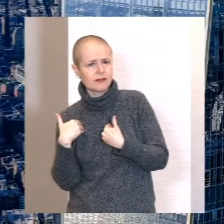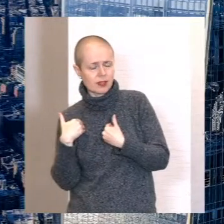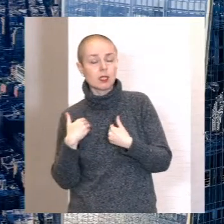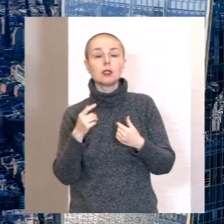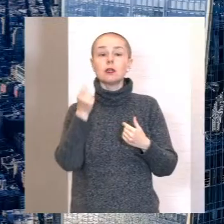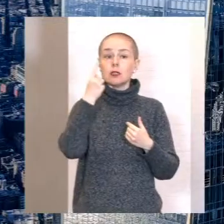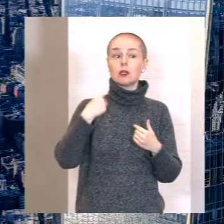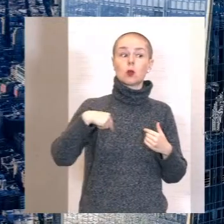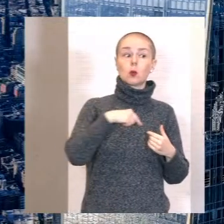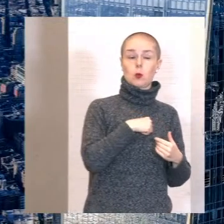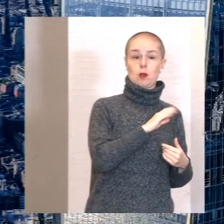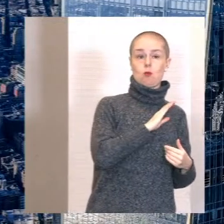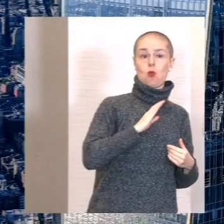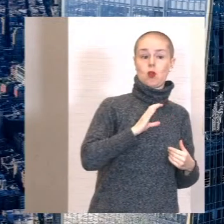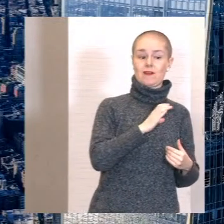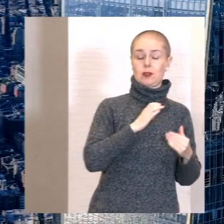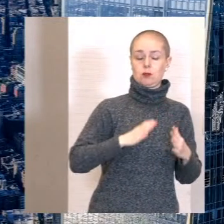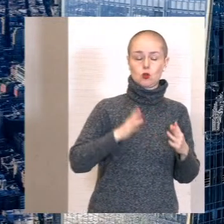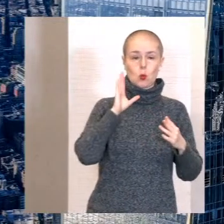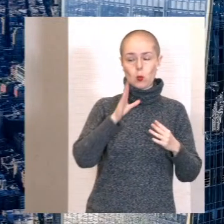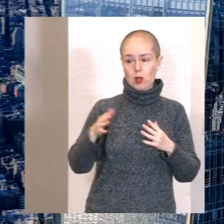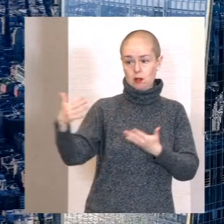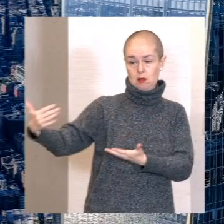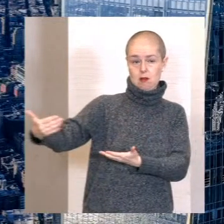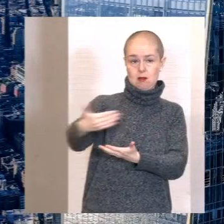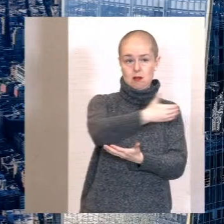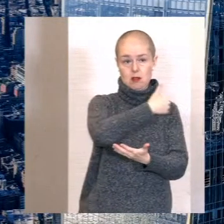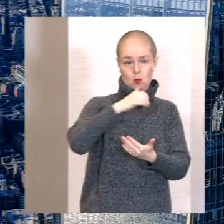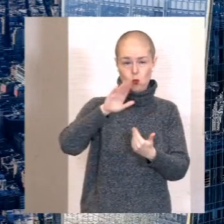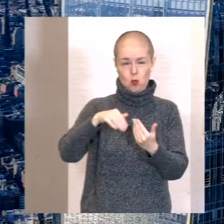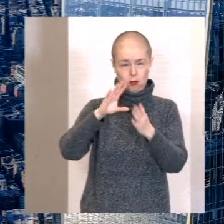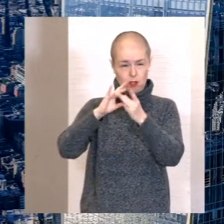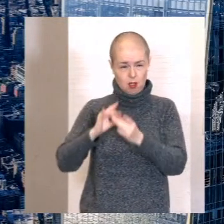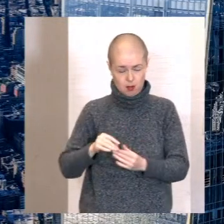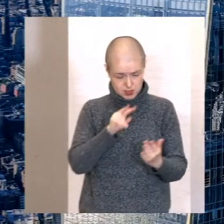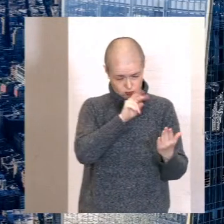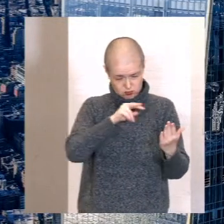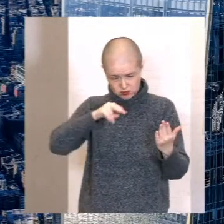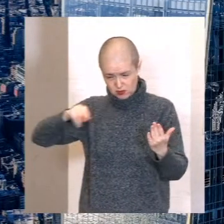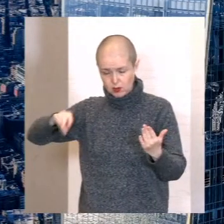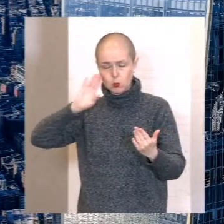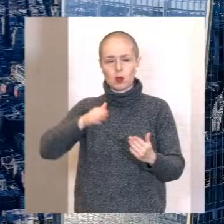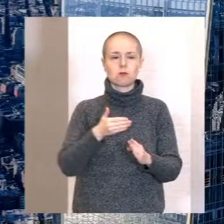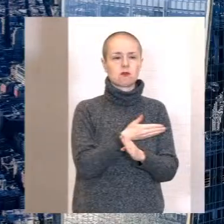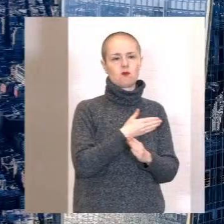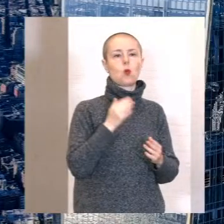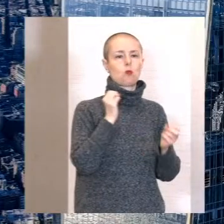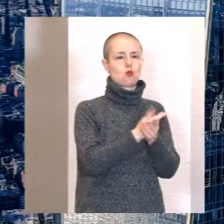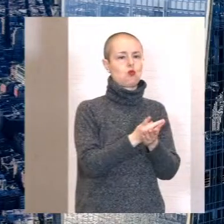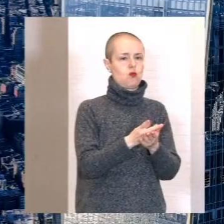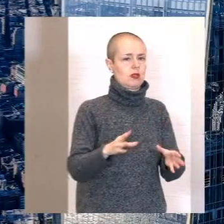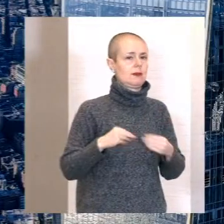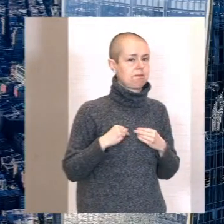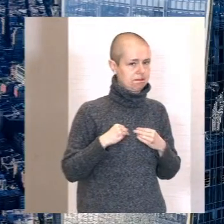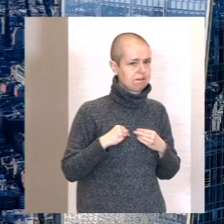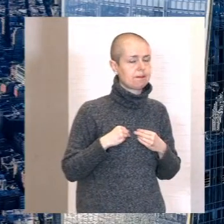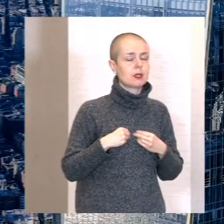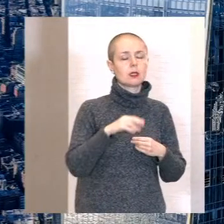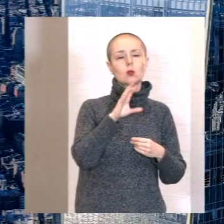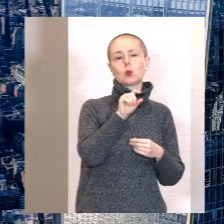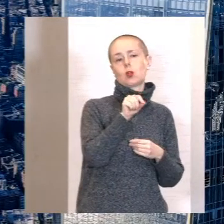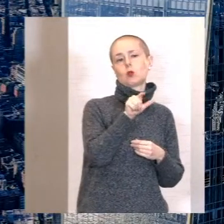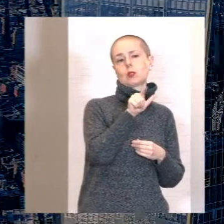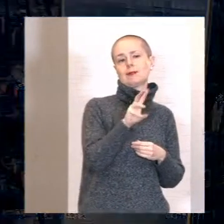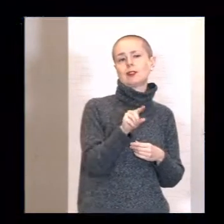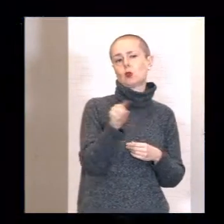Authority Board of Commissioners prior to a final publication and adoption of the proposed 2026 to